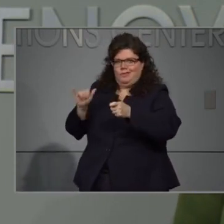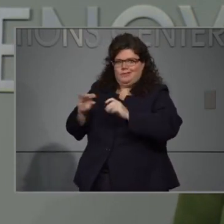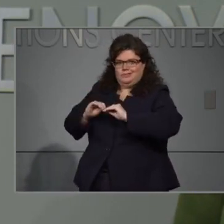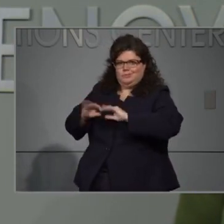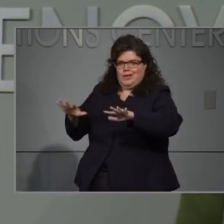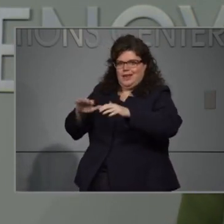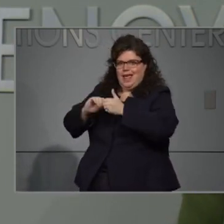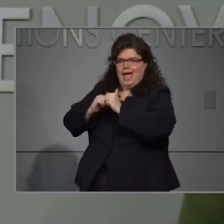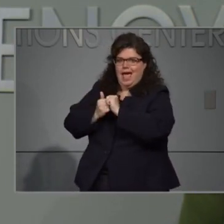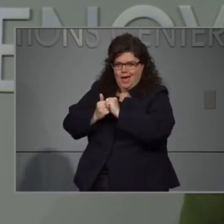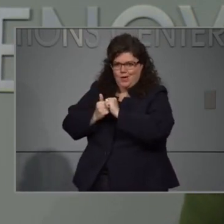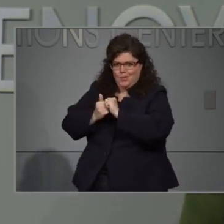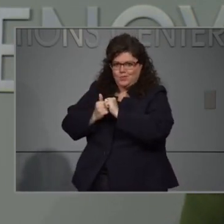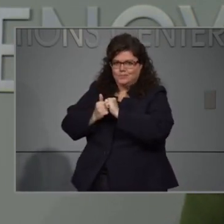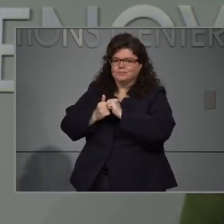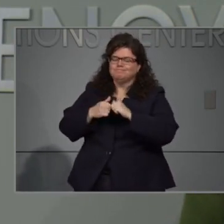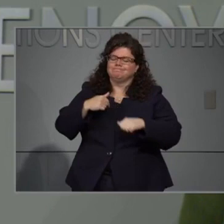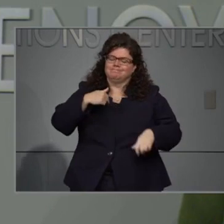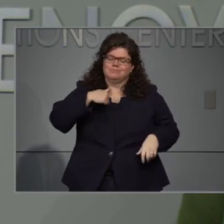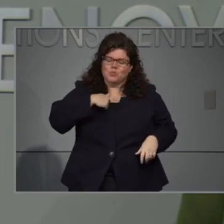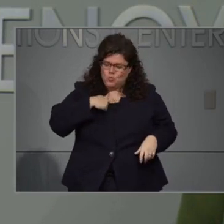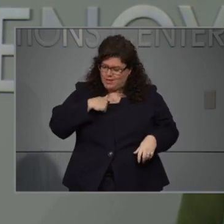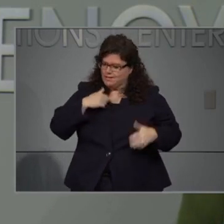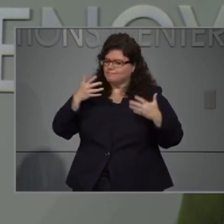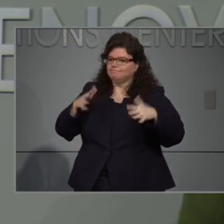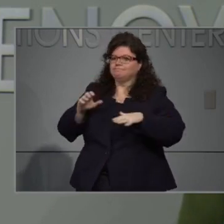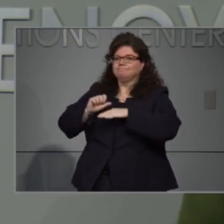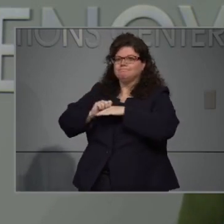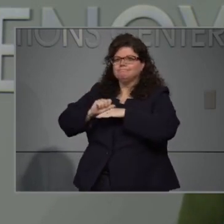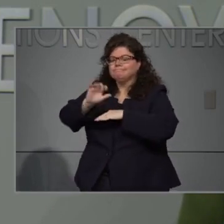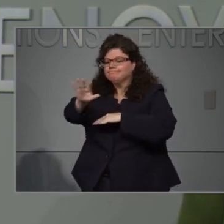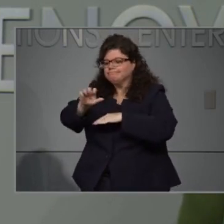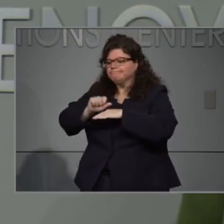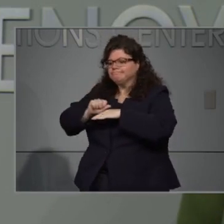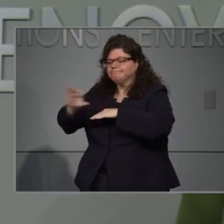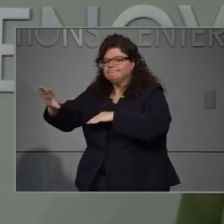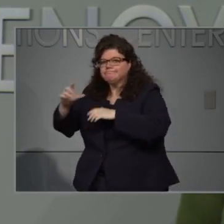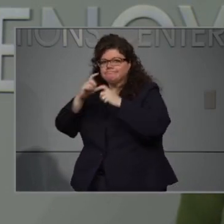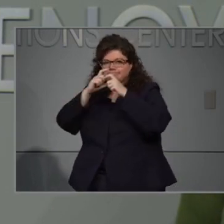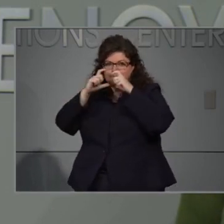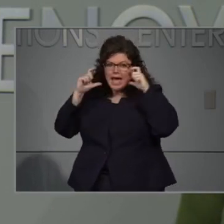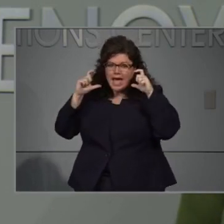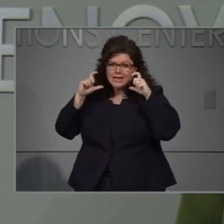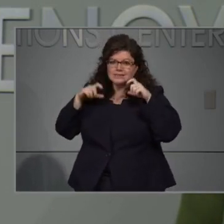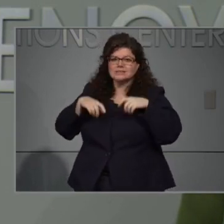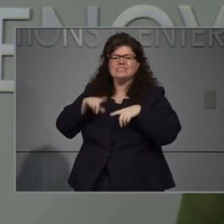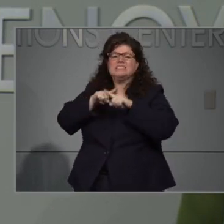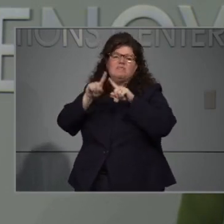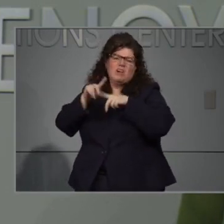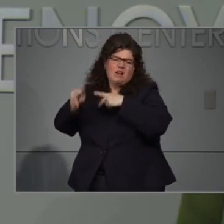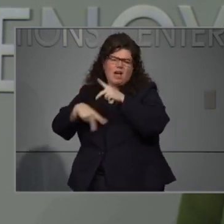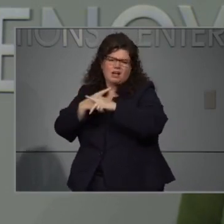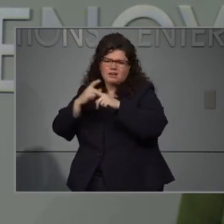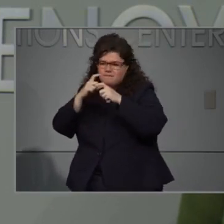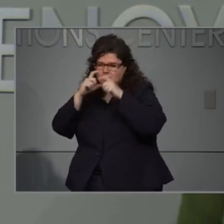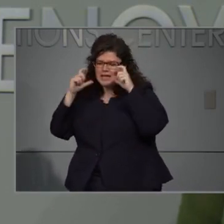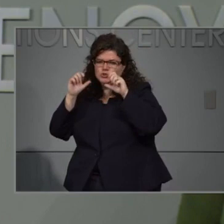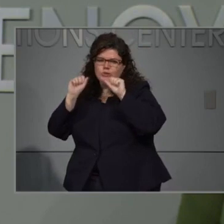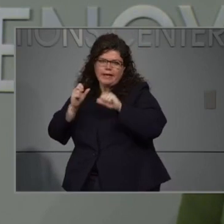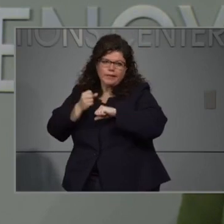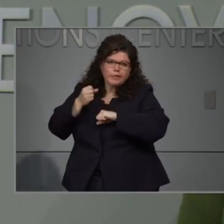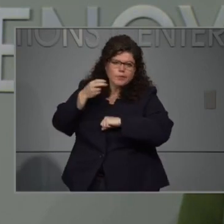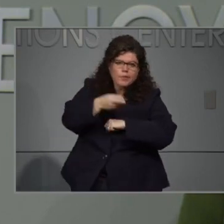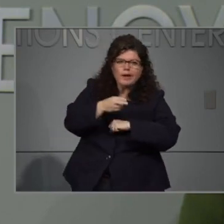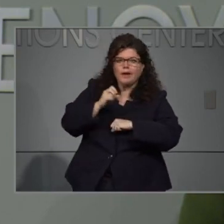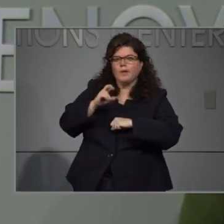in the process of sending additional face coverings and disposable masks to our agriculture partners to get to all of